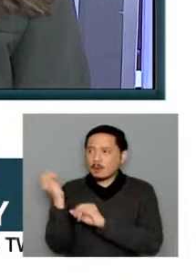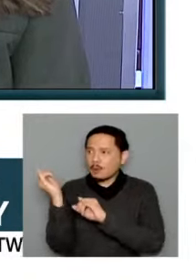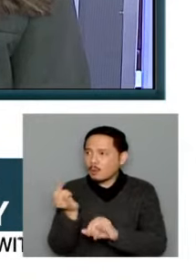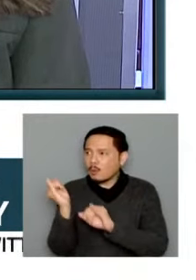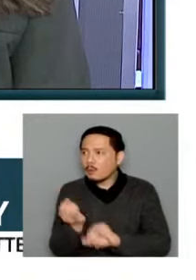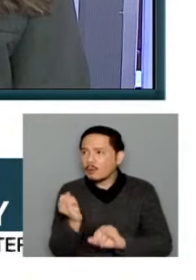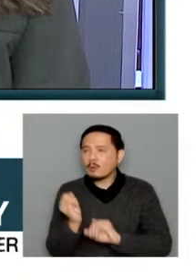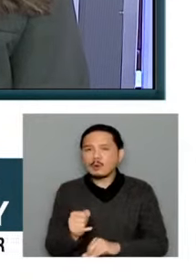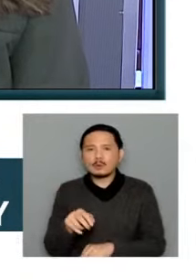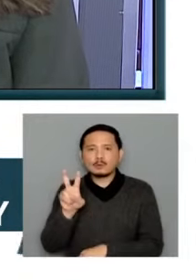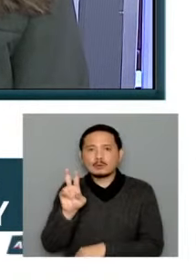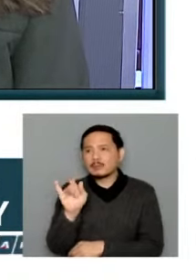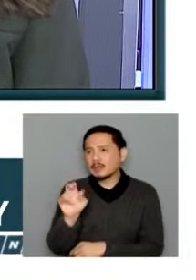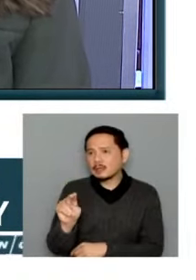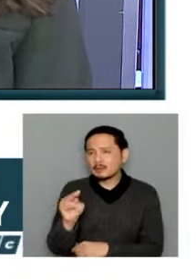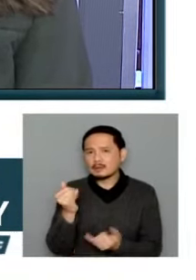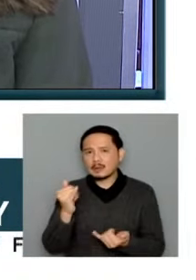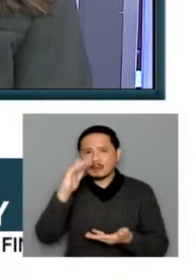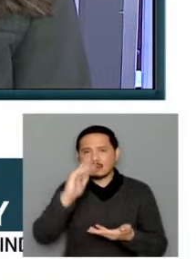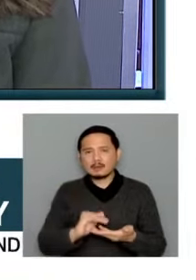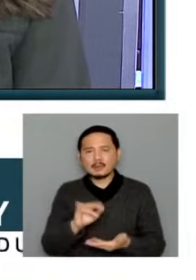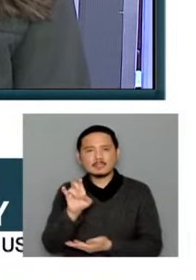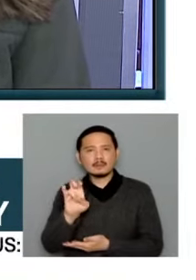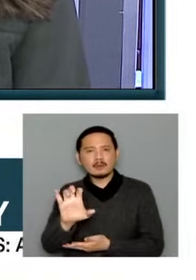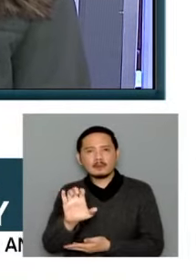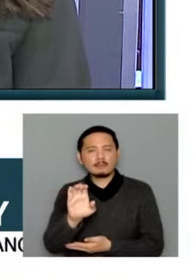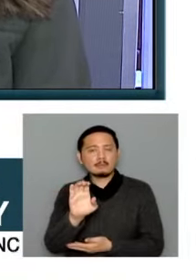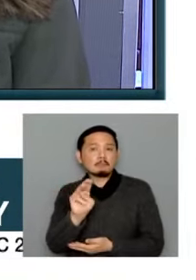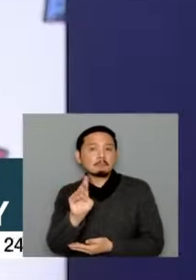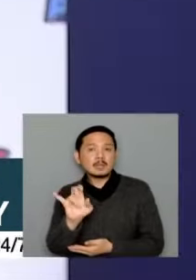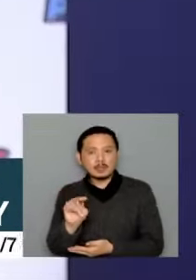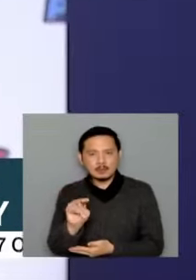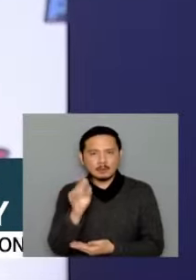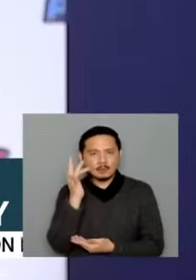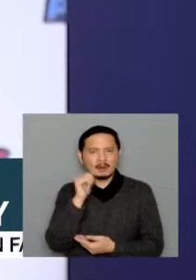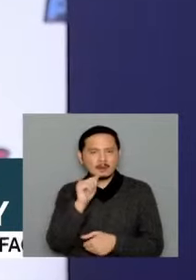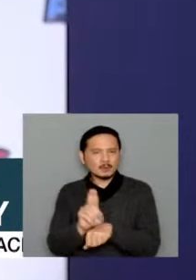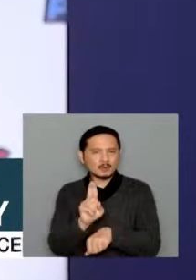was reduced to about 700 billion because it was not utilized. So sayang.